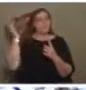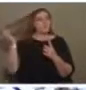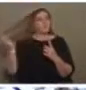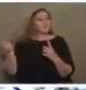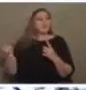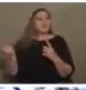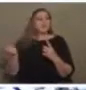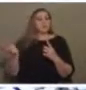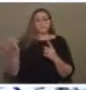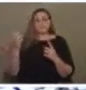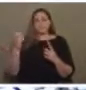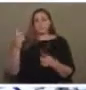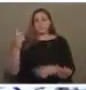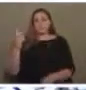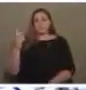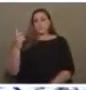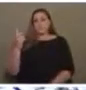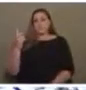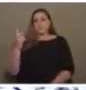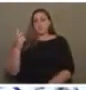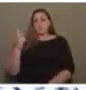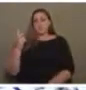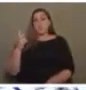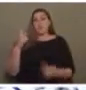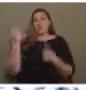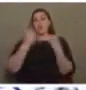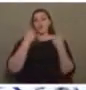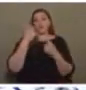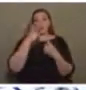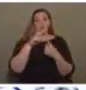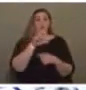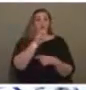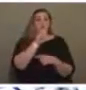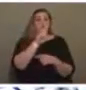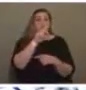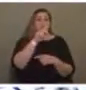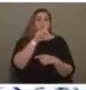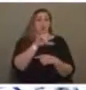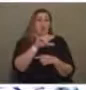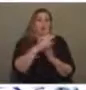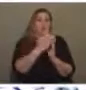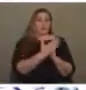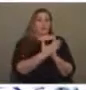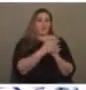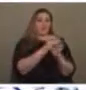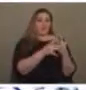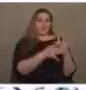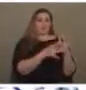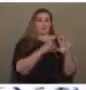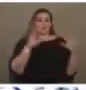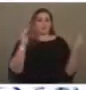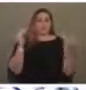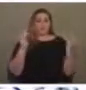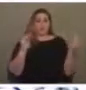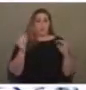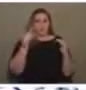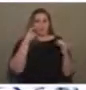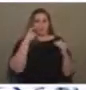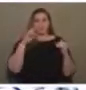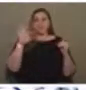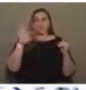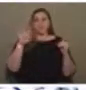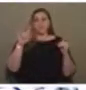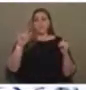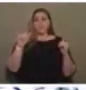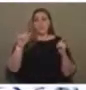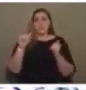Thinking on the supply side incentives, I thought it would be helpful to compare a little bit to Florida,